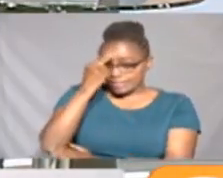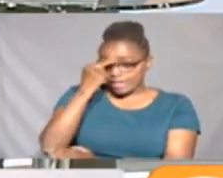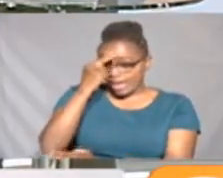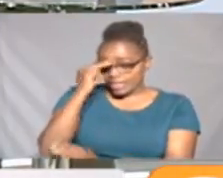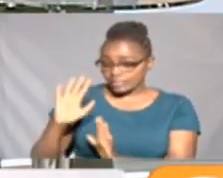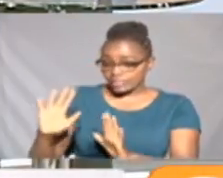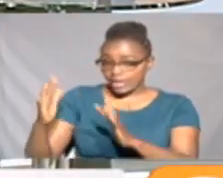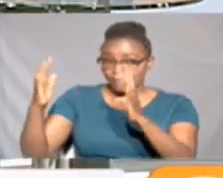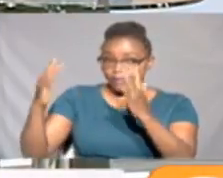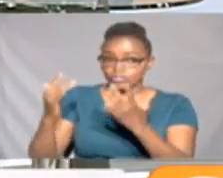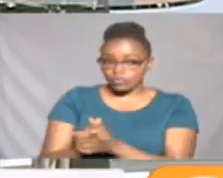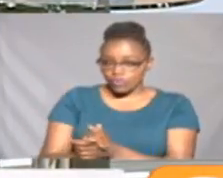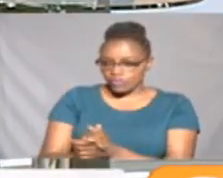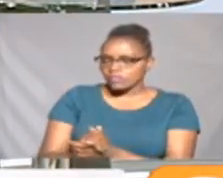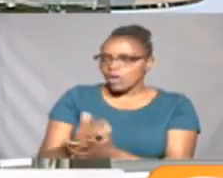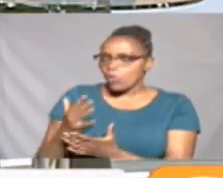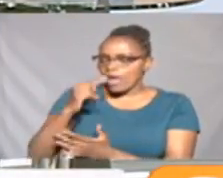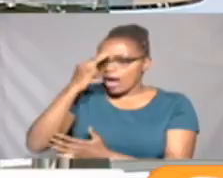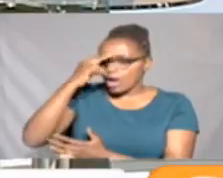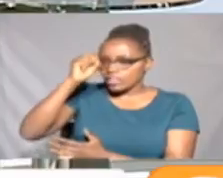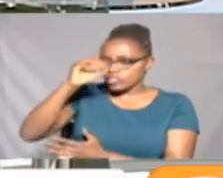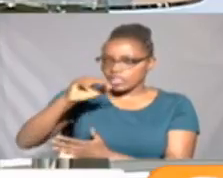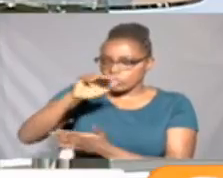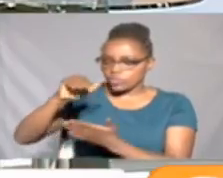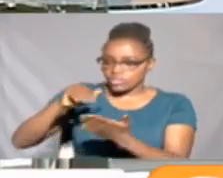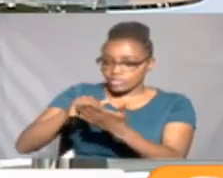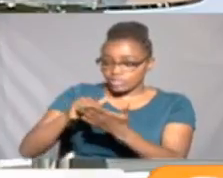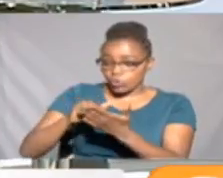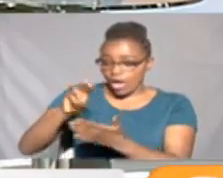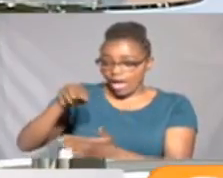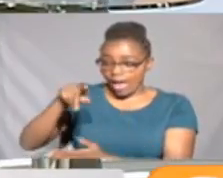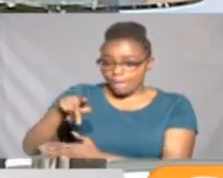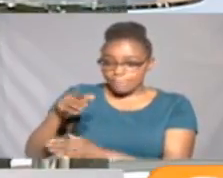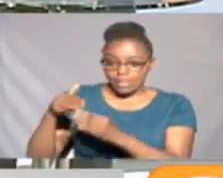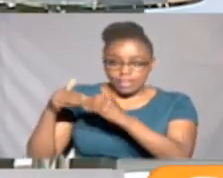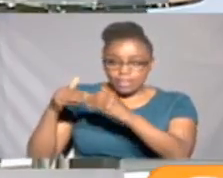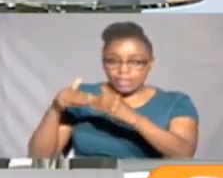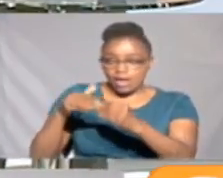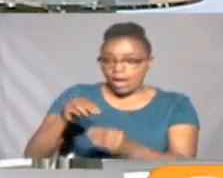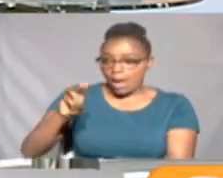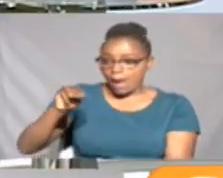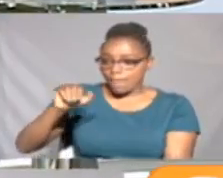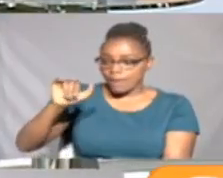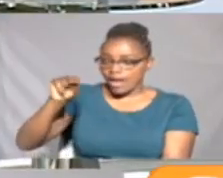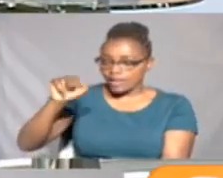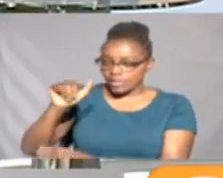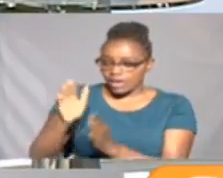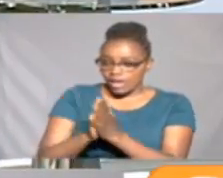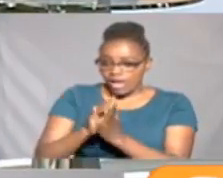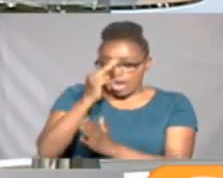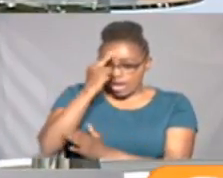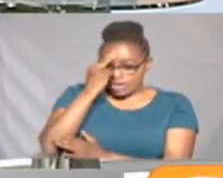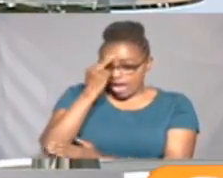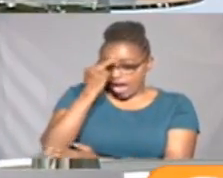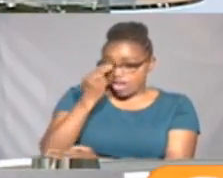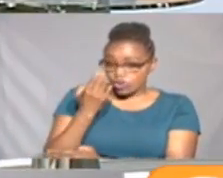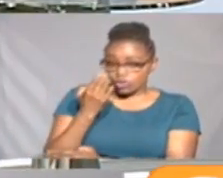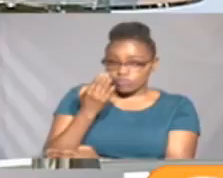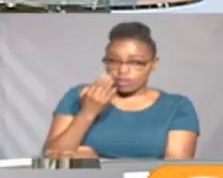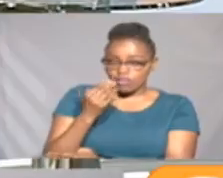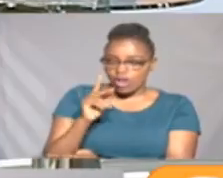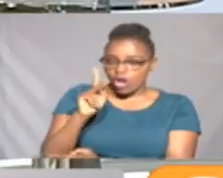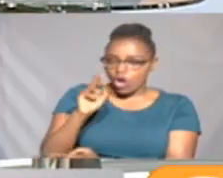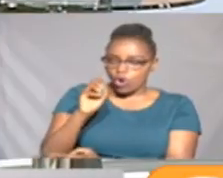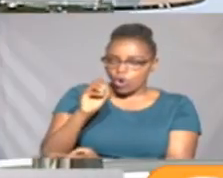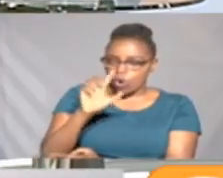passage ceremony in Ildamat Kajiado Central, the members of parliament led by Maina Kamanda and Narok South's Korei or